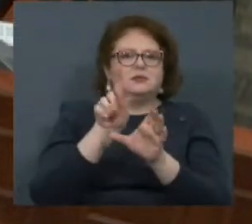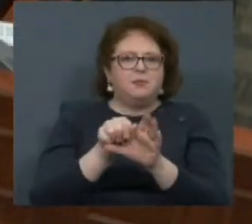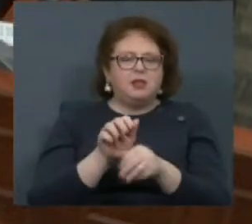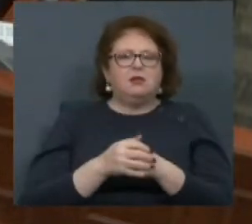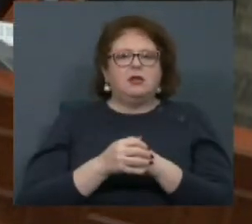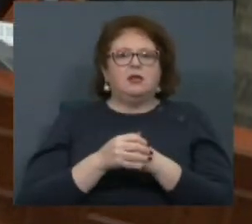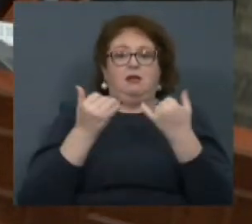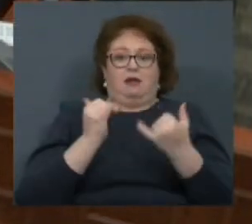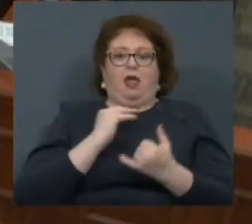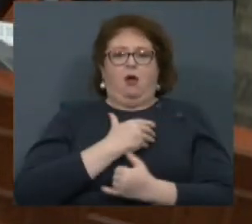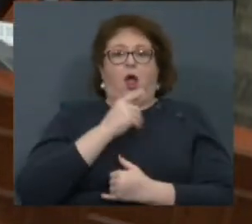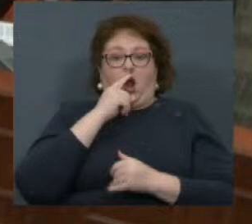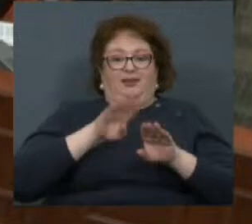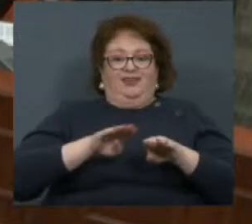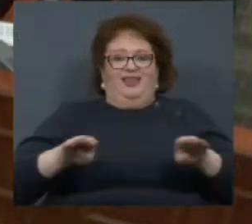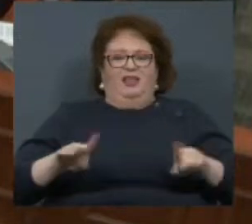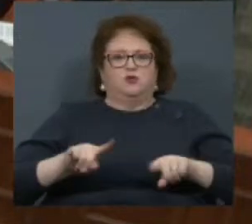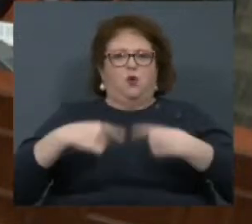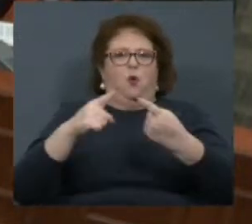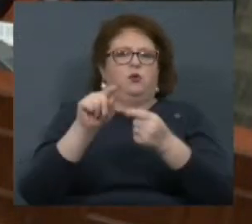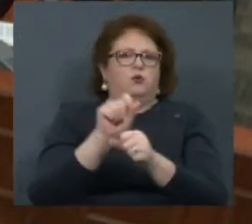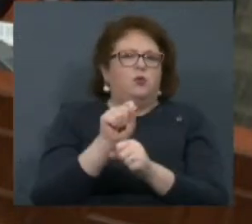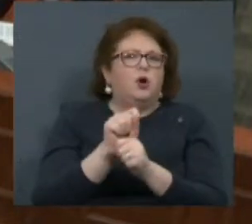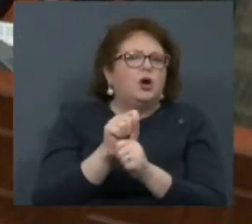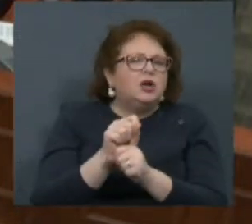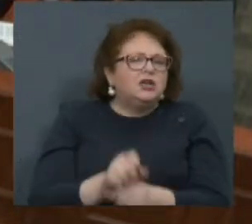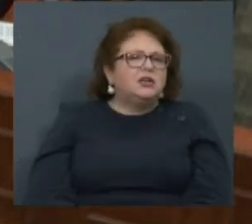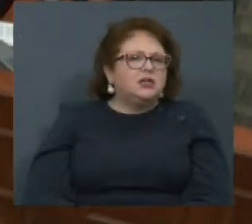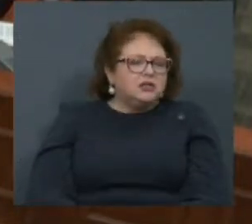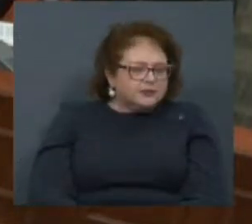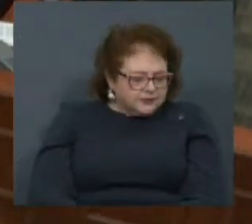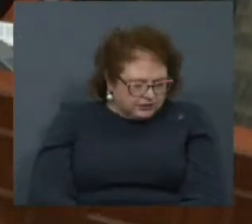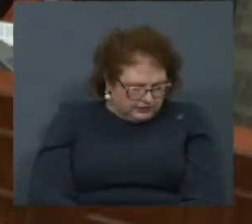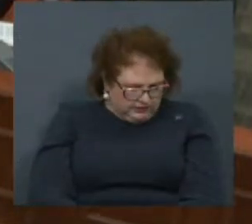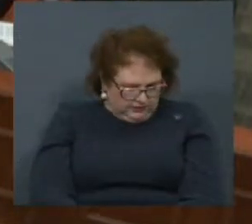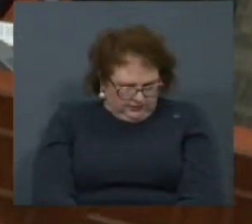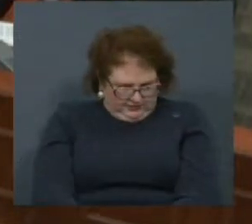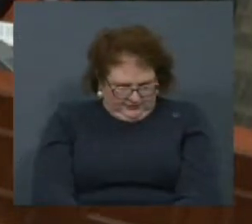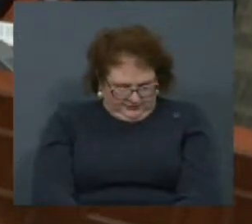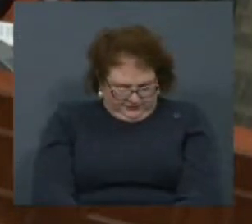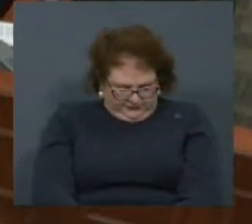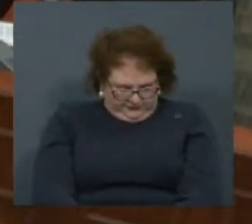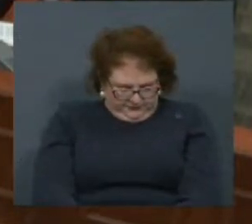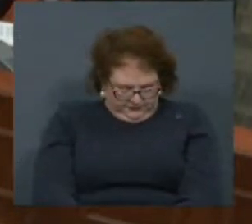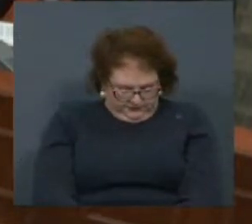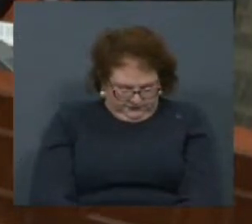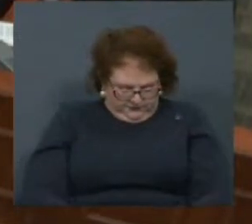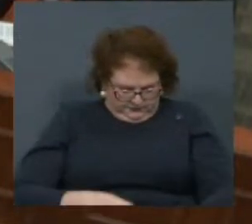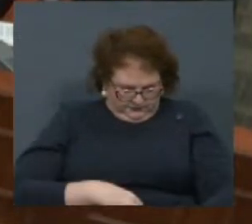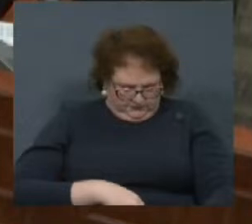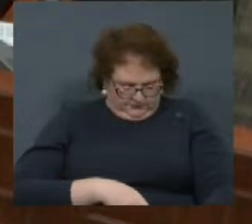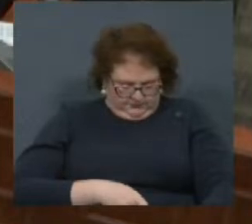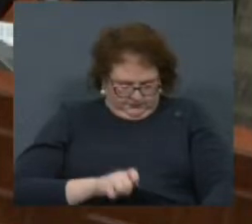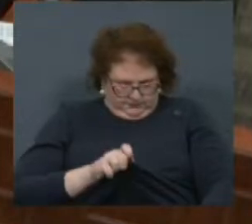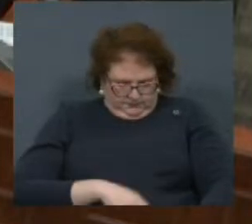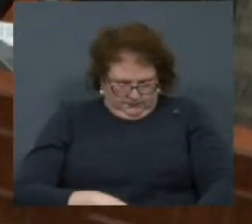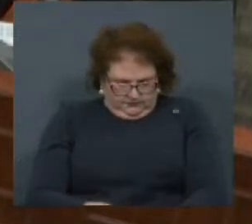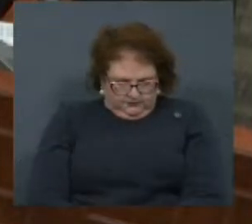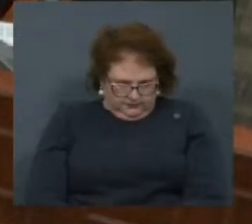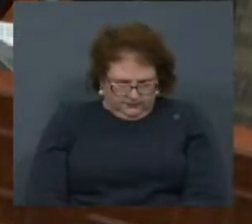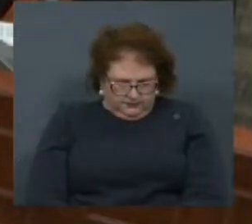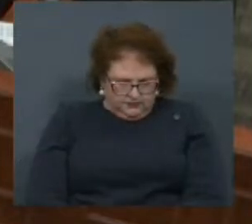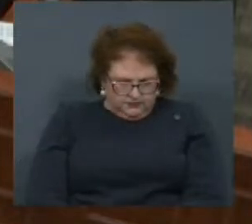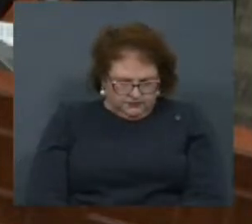right? And so this is $1 million to continue attacking our